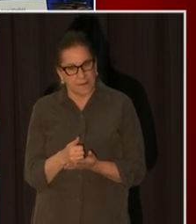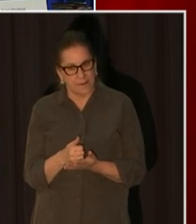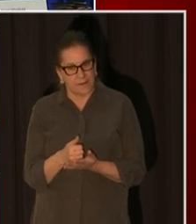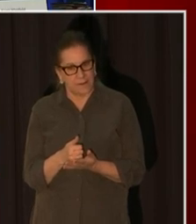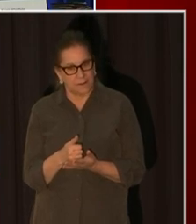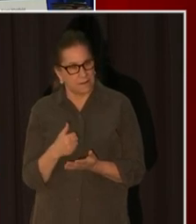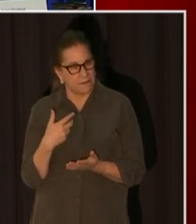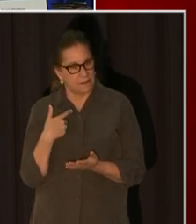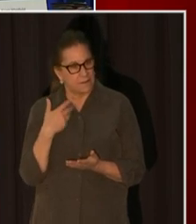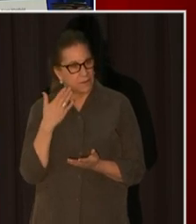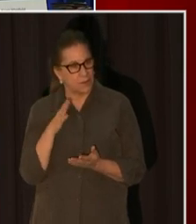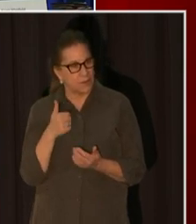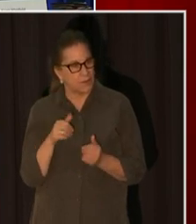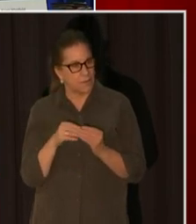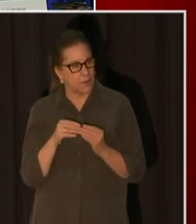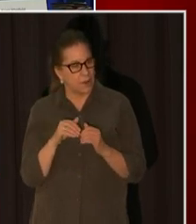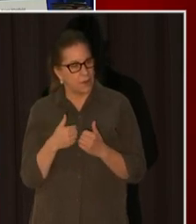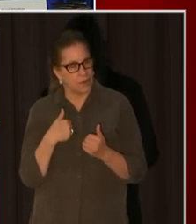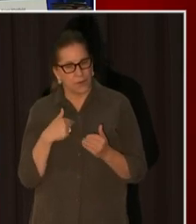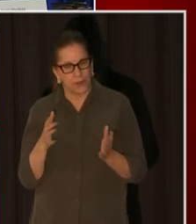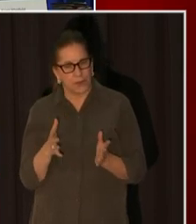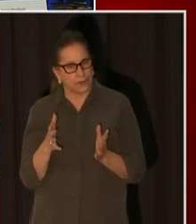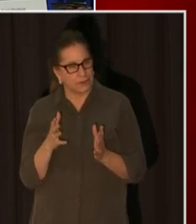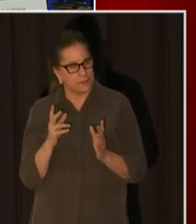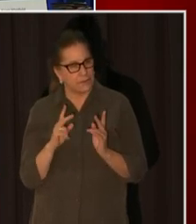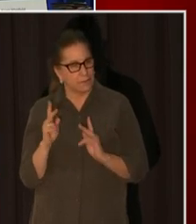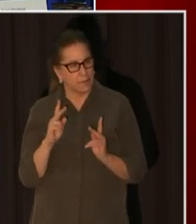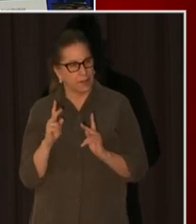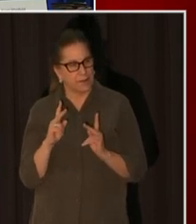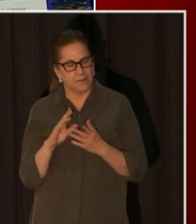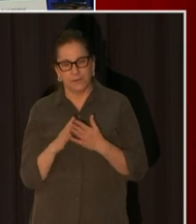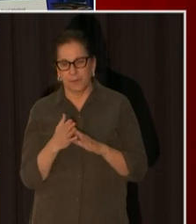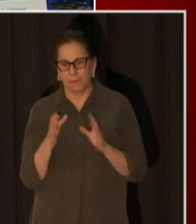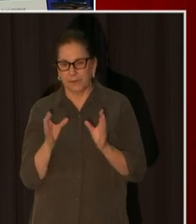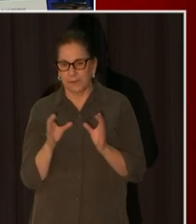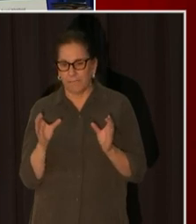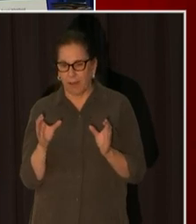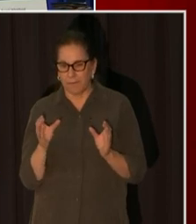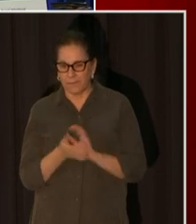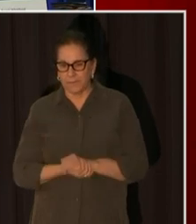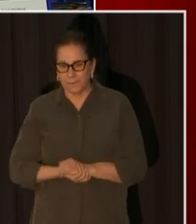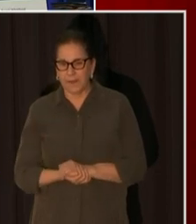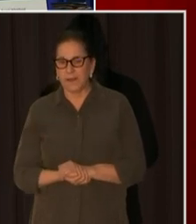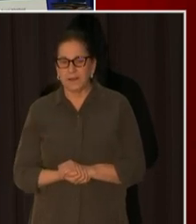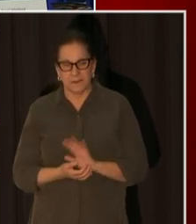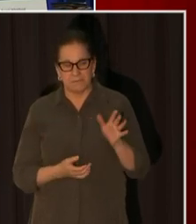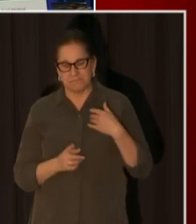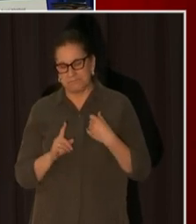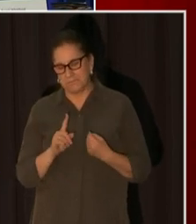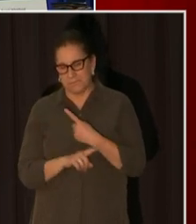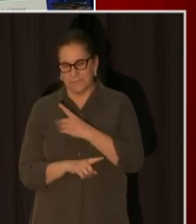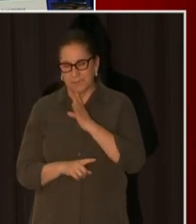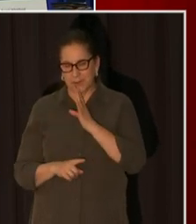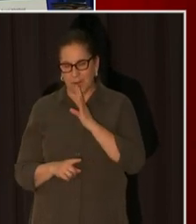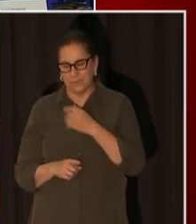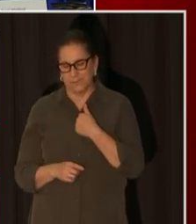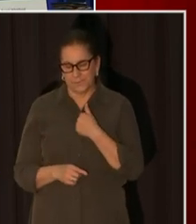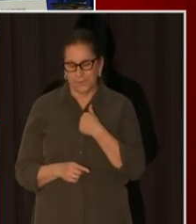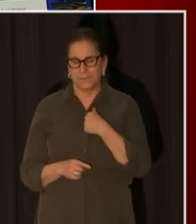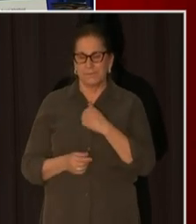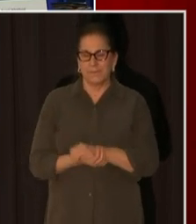differently. And every day we are struggling to find and close that gap. Definitely. Sure. Ask a